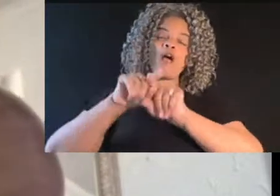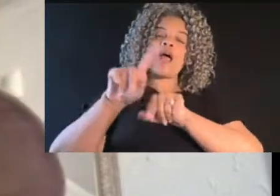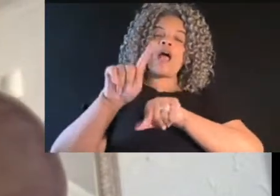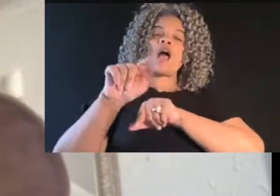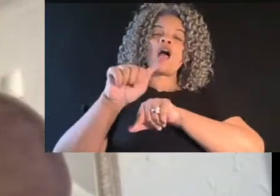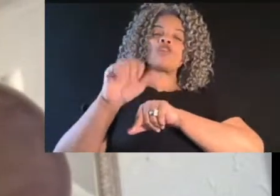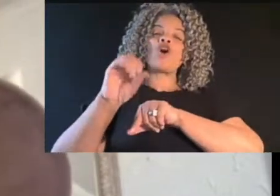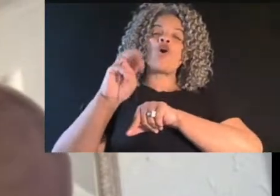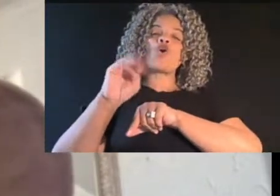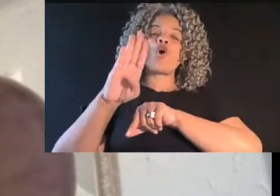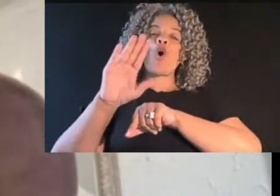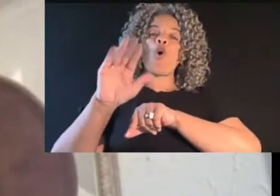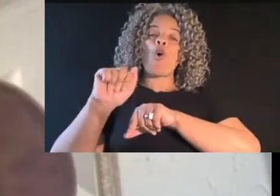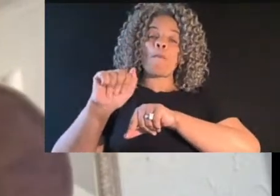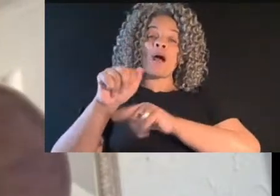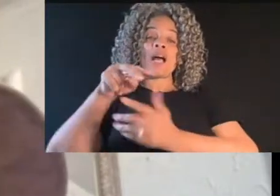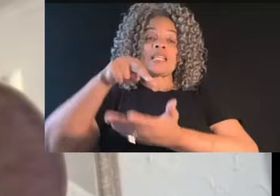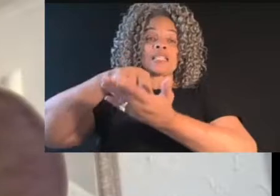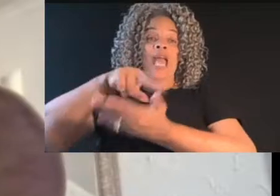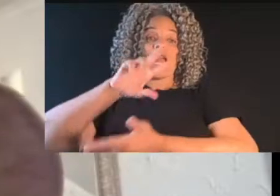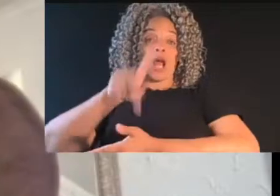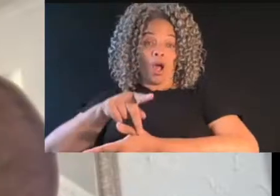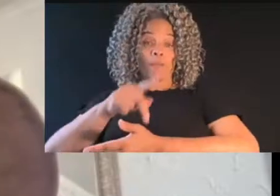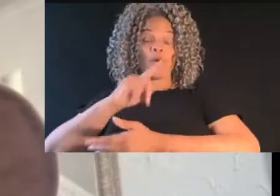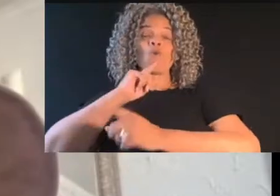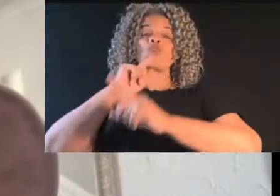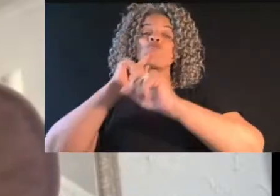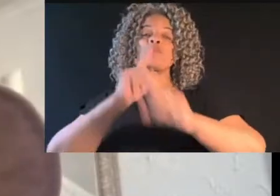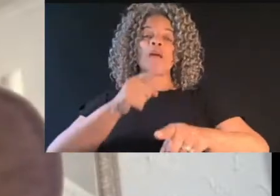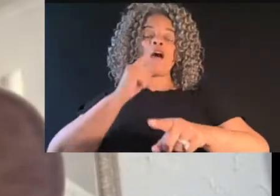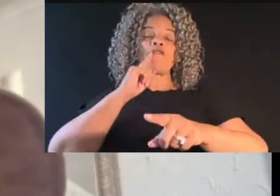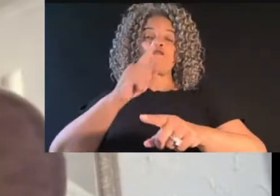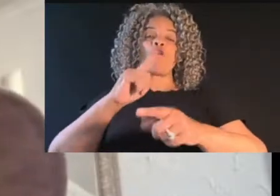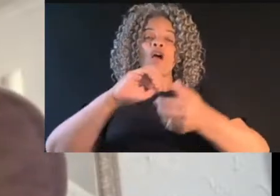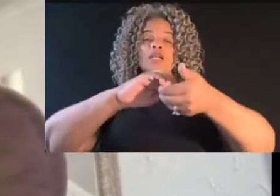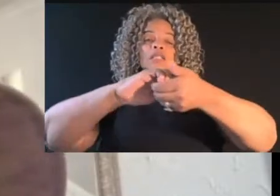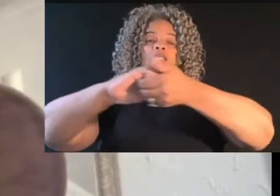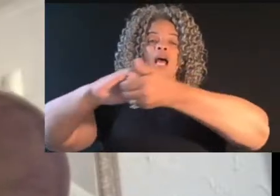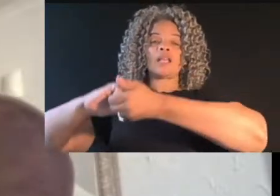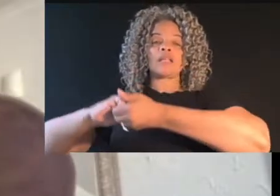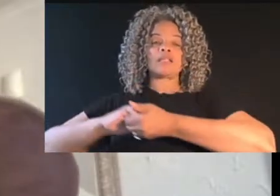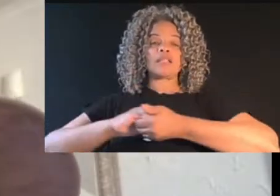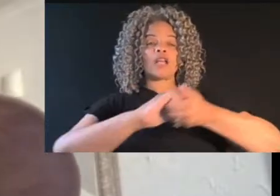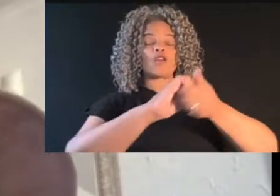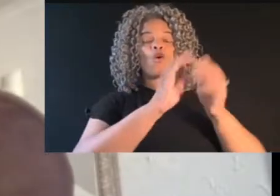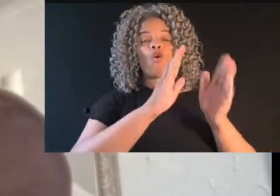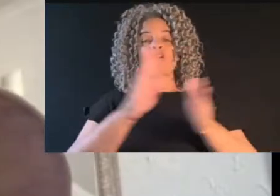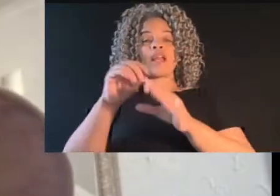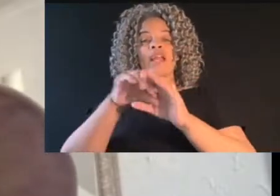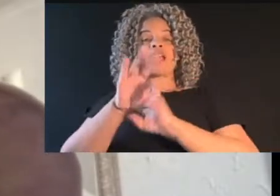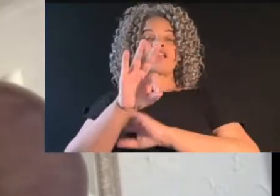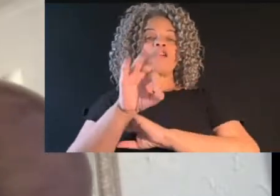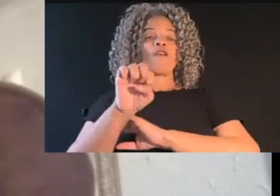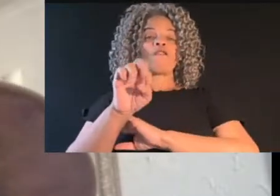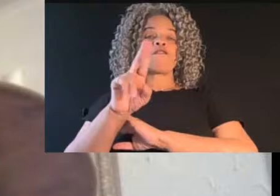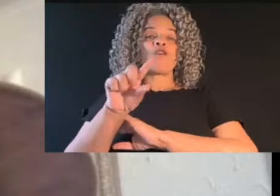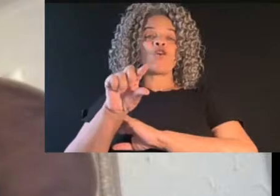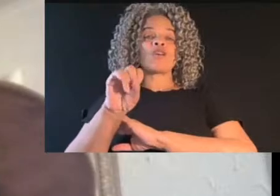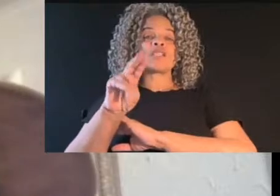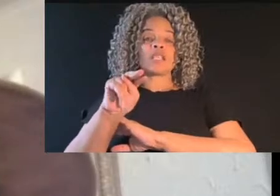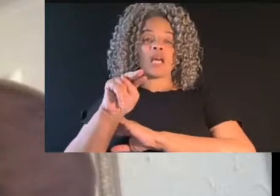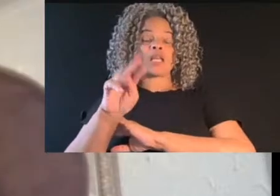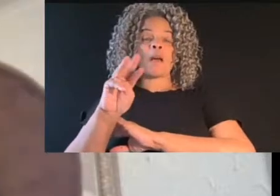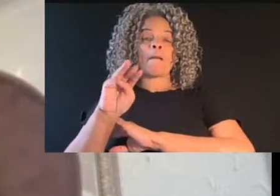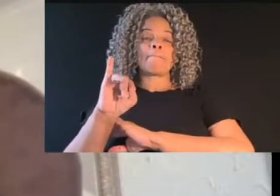Up, was formed in response to a call for solidarity with organizers in Ferguson, Missouri,